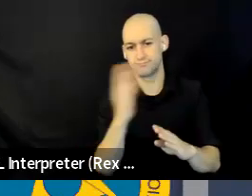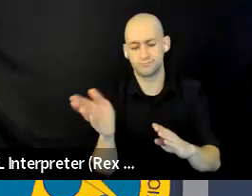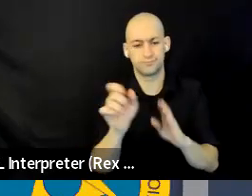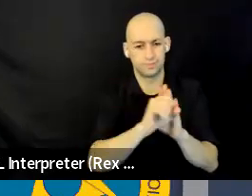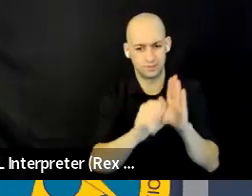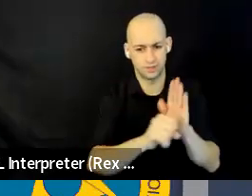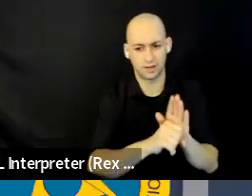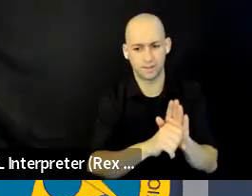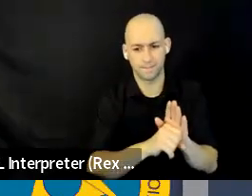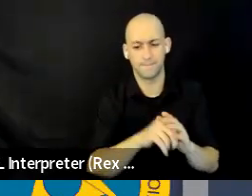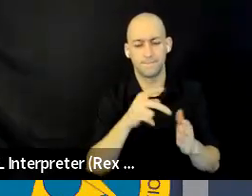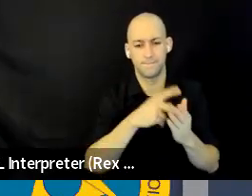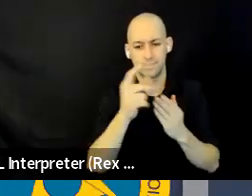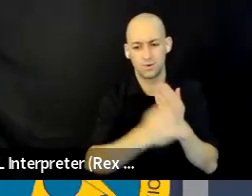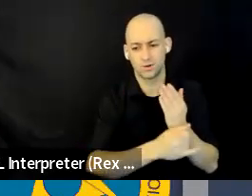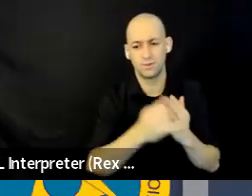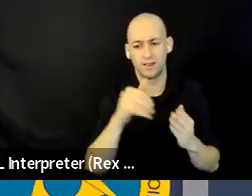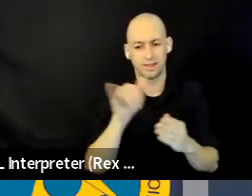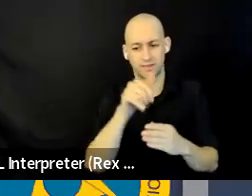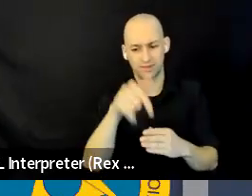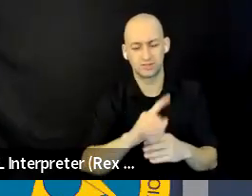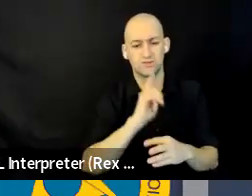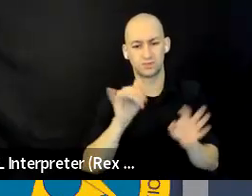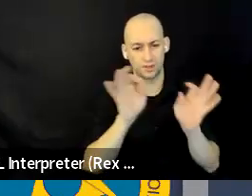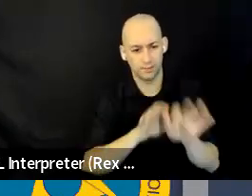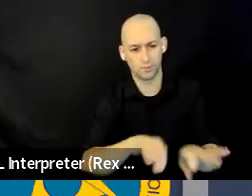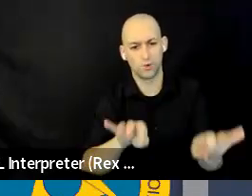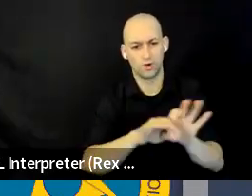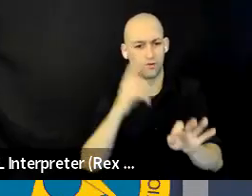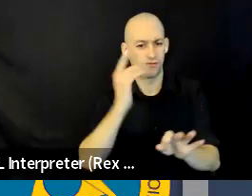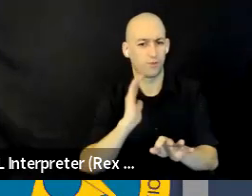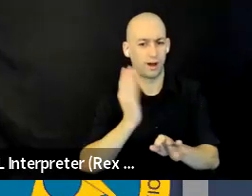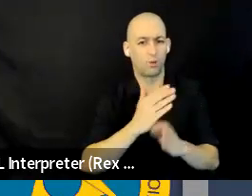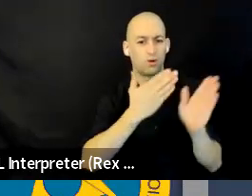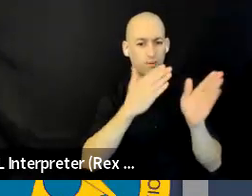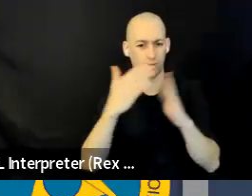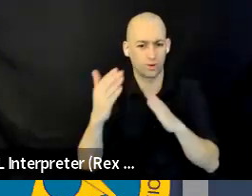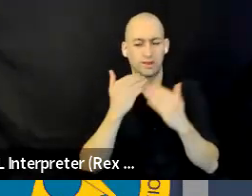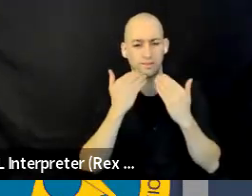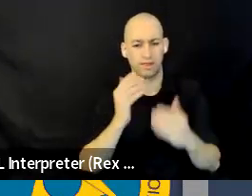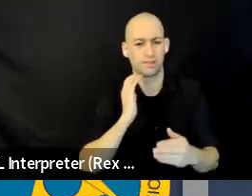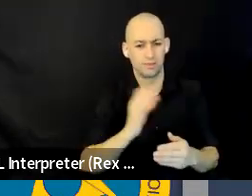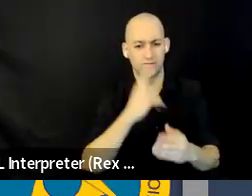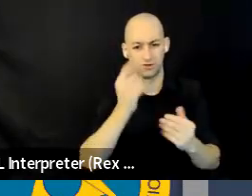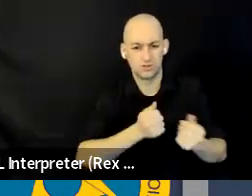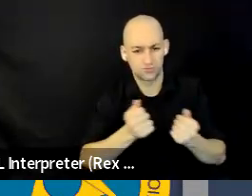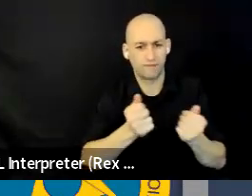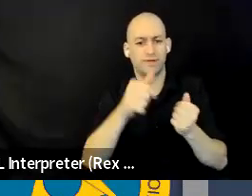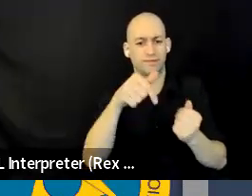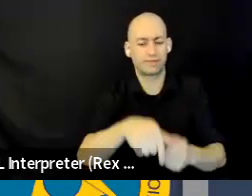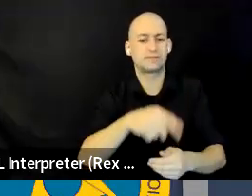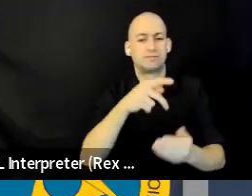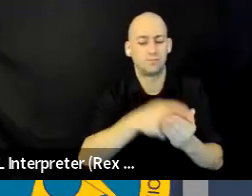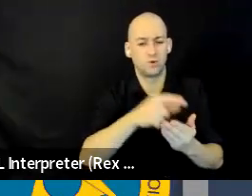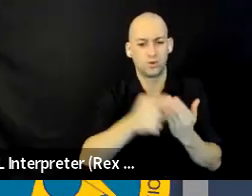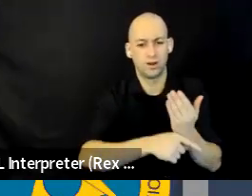really important to our community, and I want to thank the Commission for driving this sort of program. And on our speaker